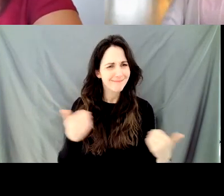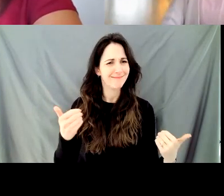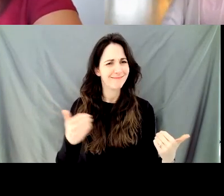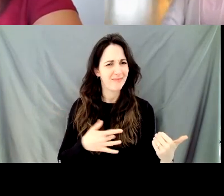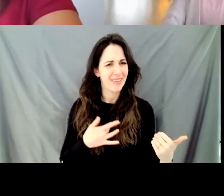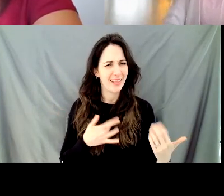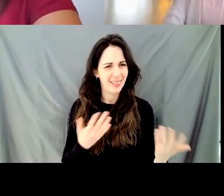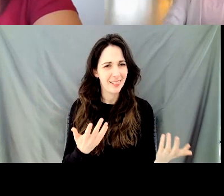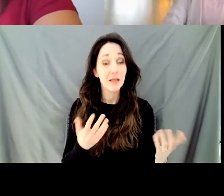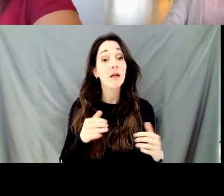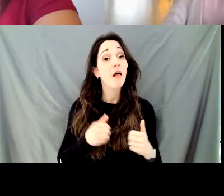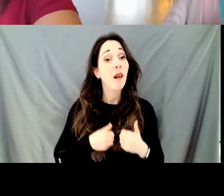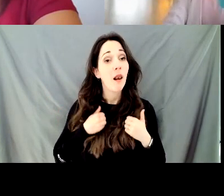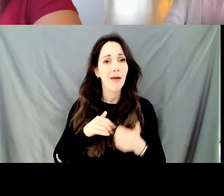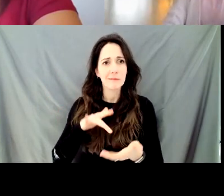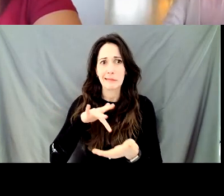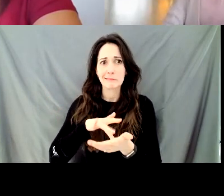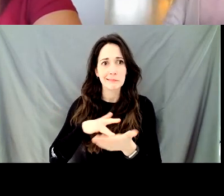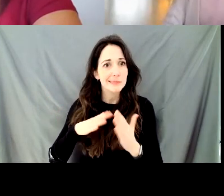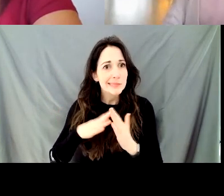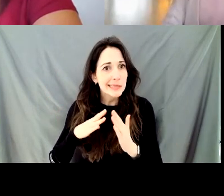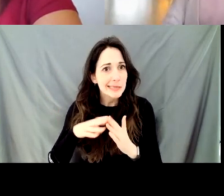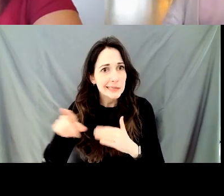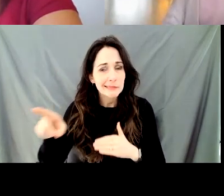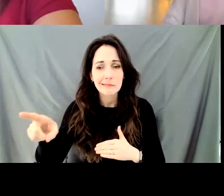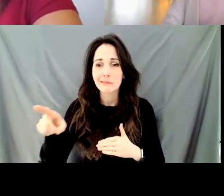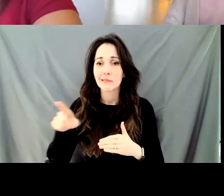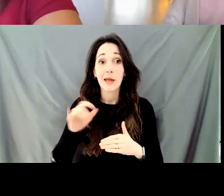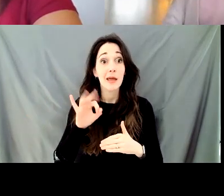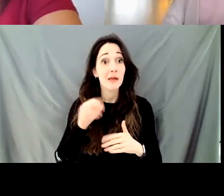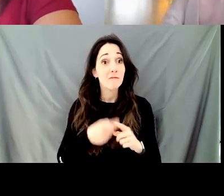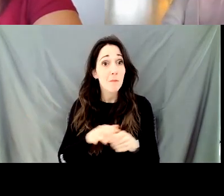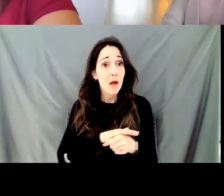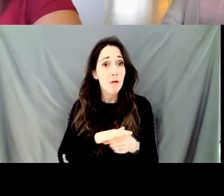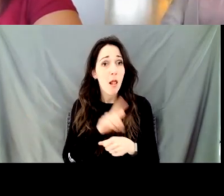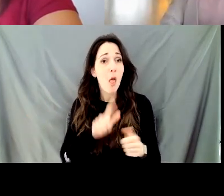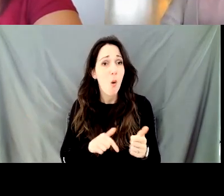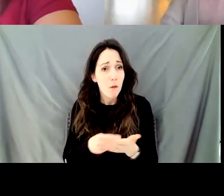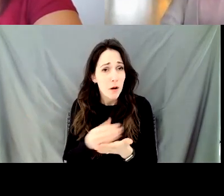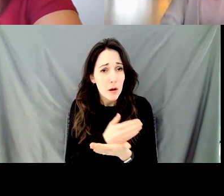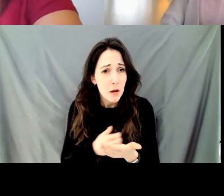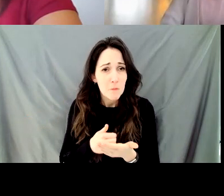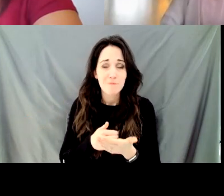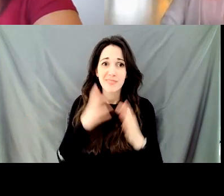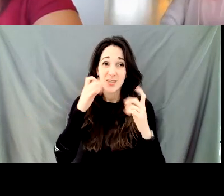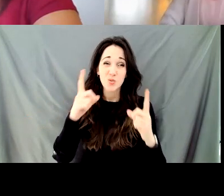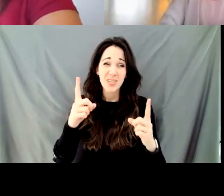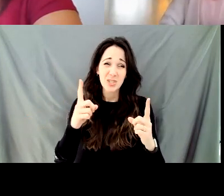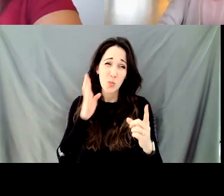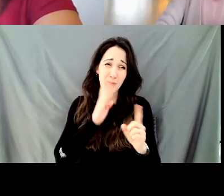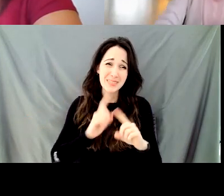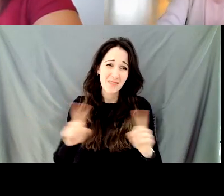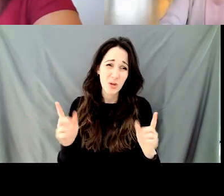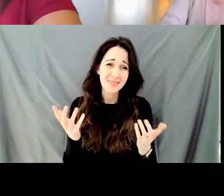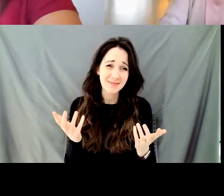you come from a lower income, your education will always look different than someone of a higher income in